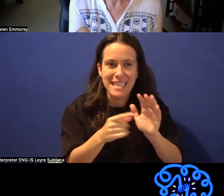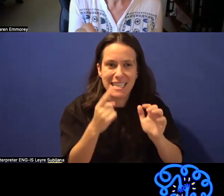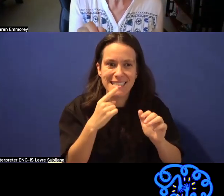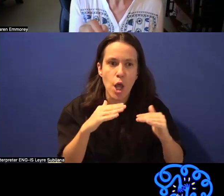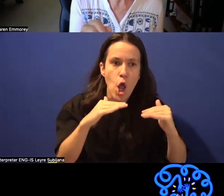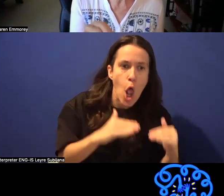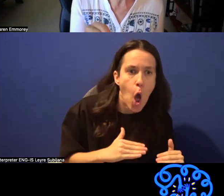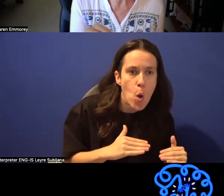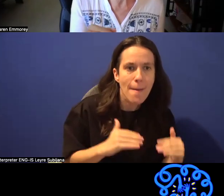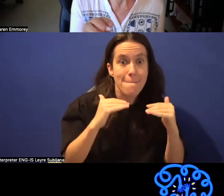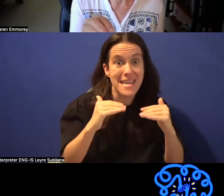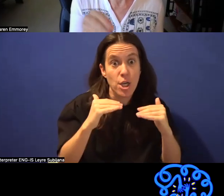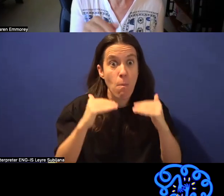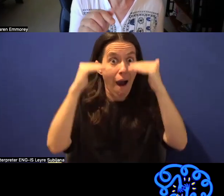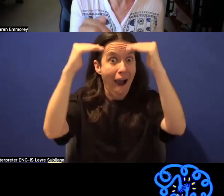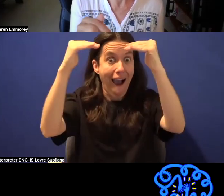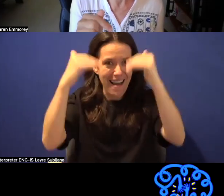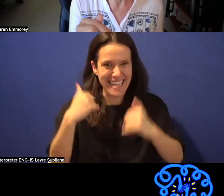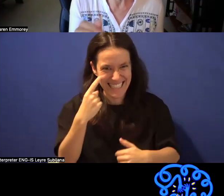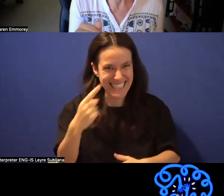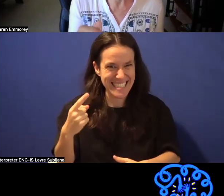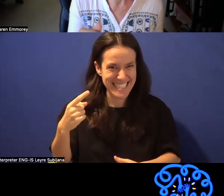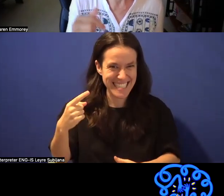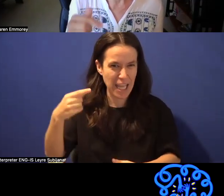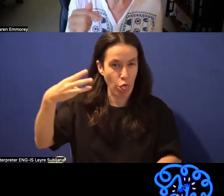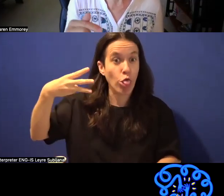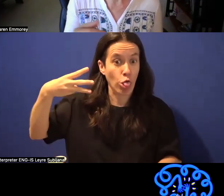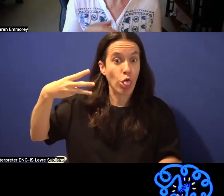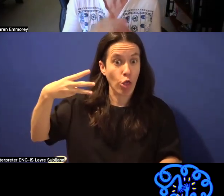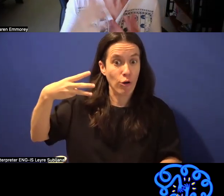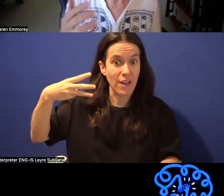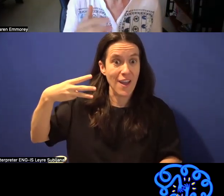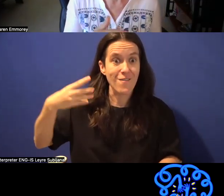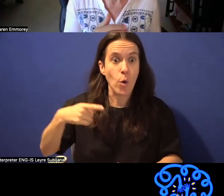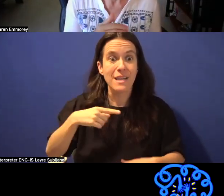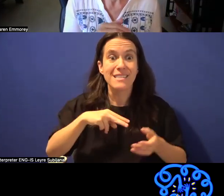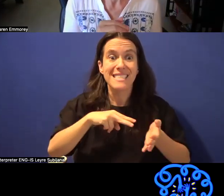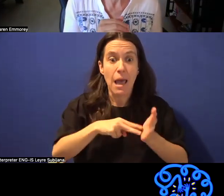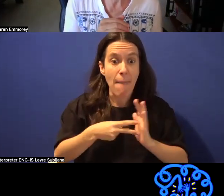high, you can see that for the semantically related signs, iconicity really